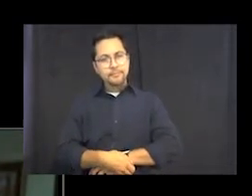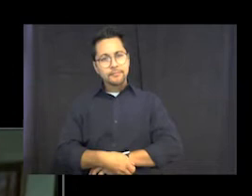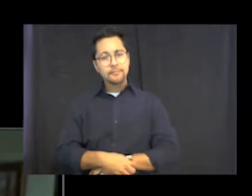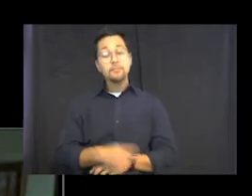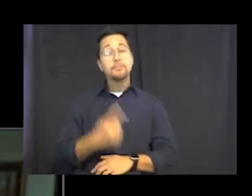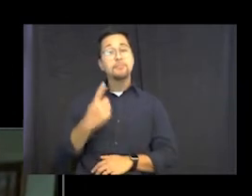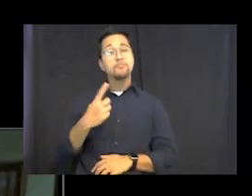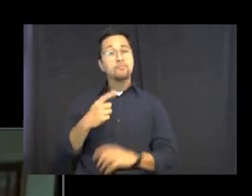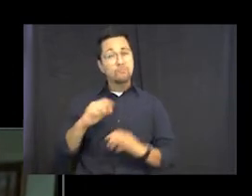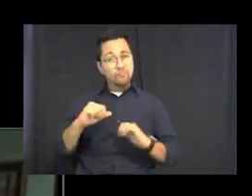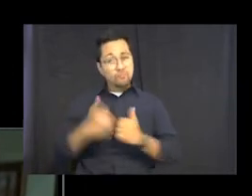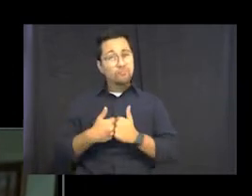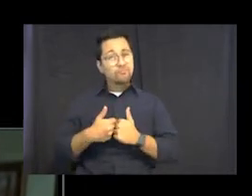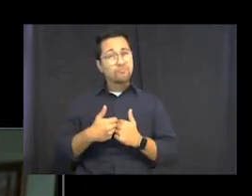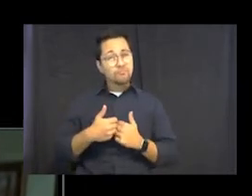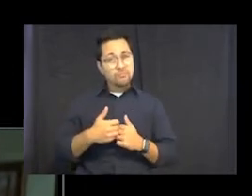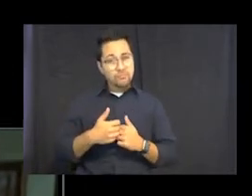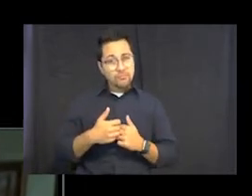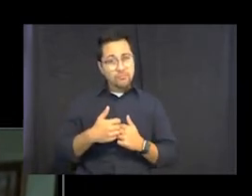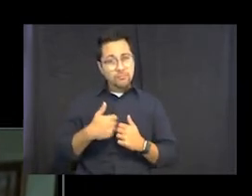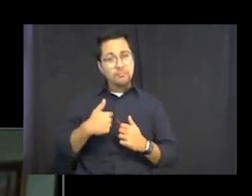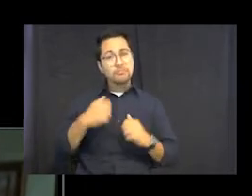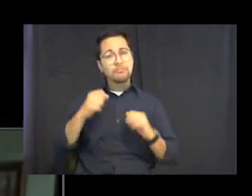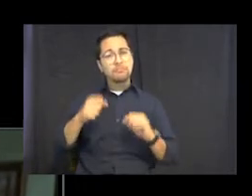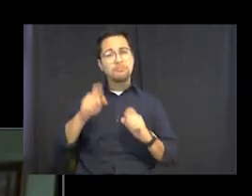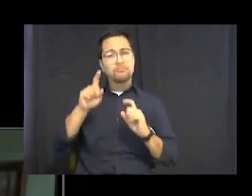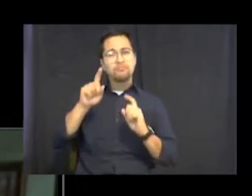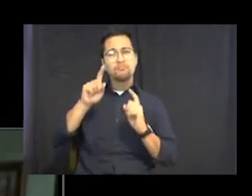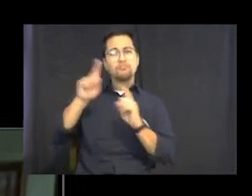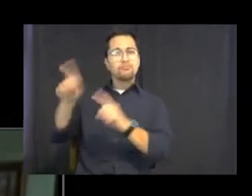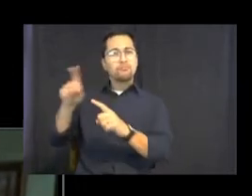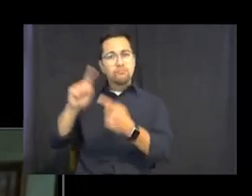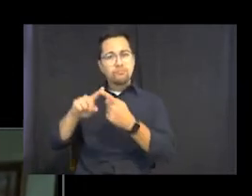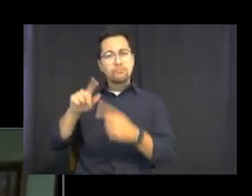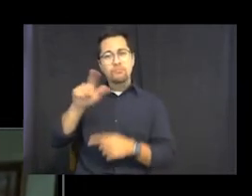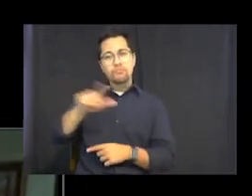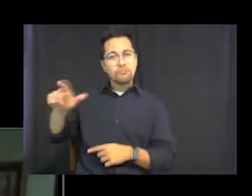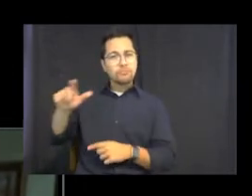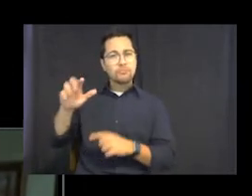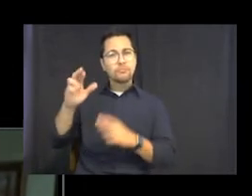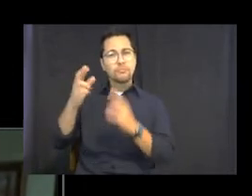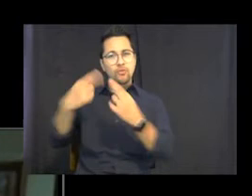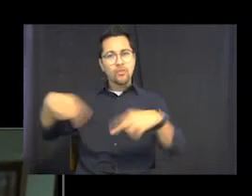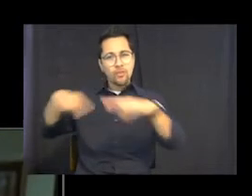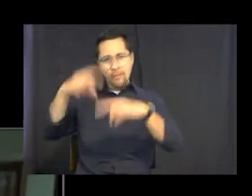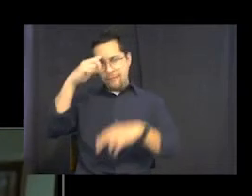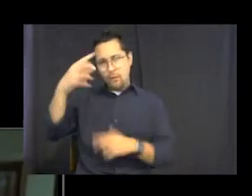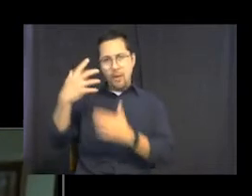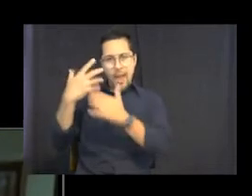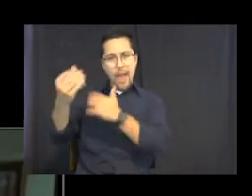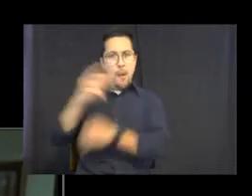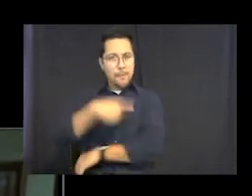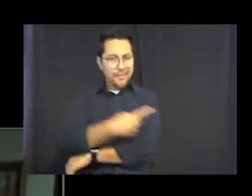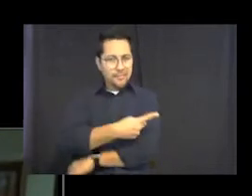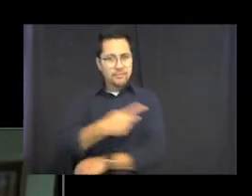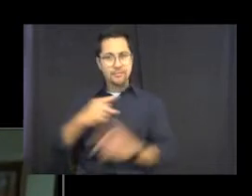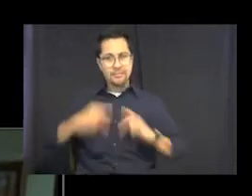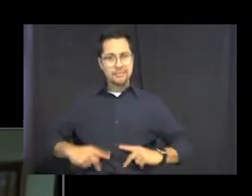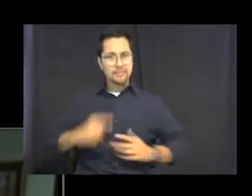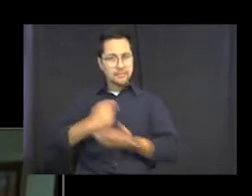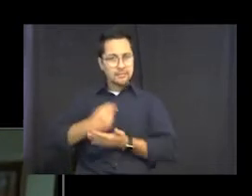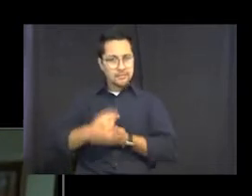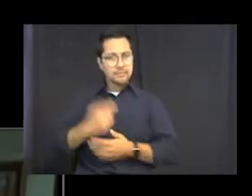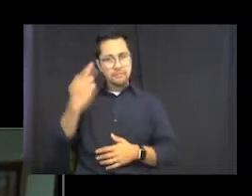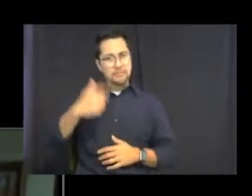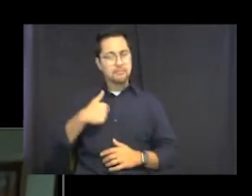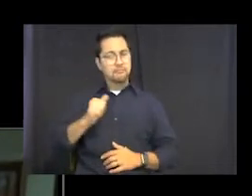challenge I had, I could go to Lakeland Regional for outpatient physical therapy because I'm a